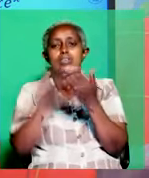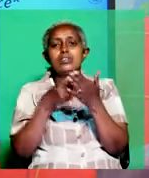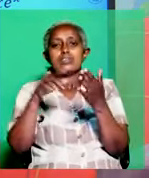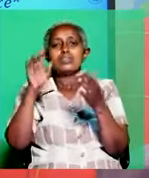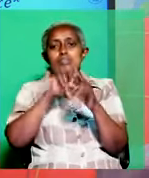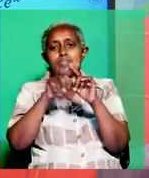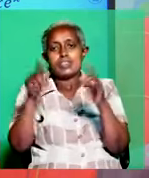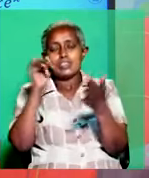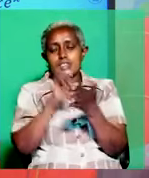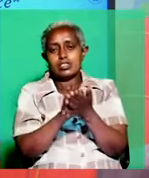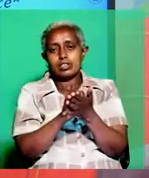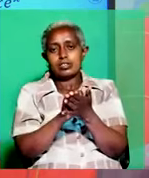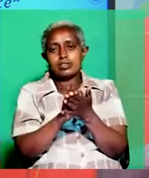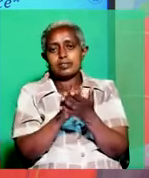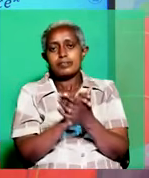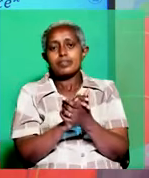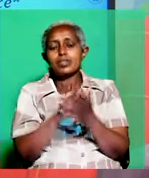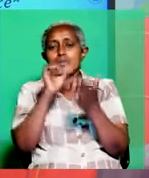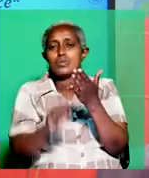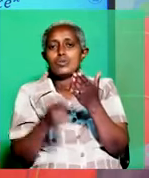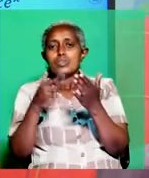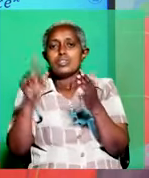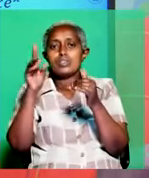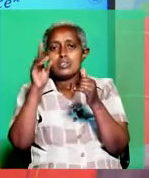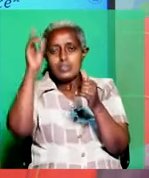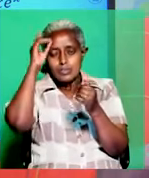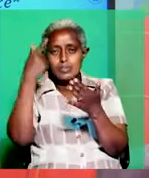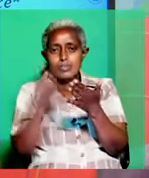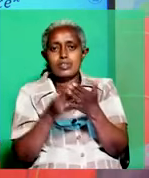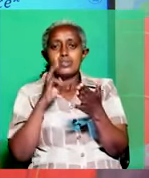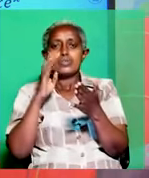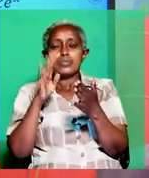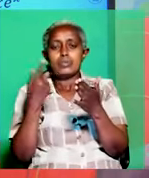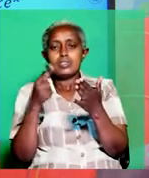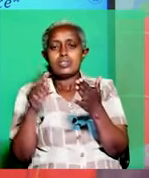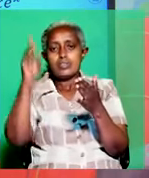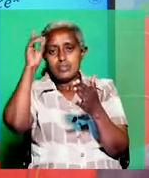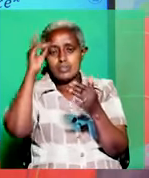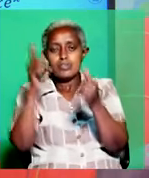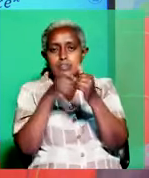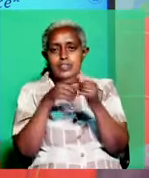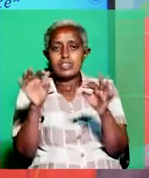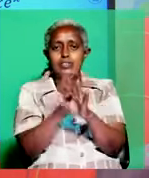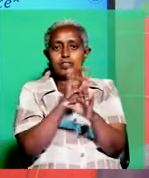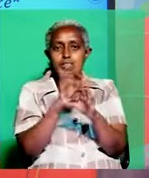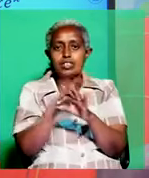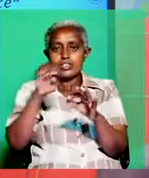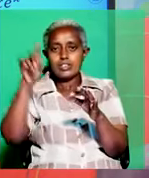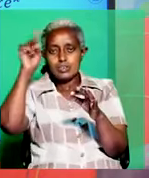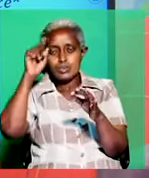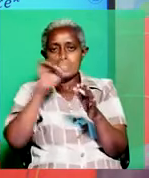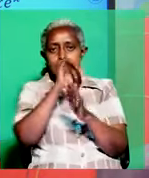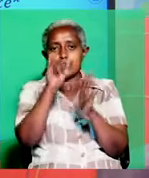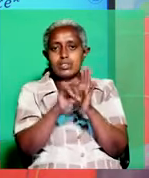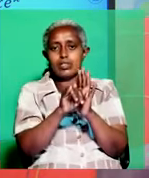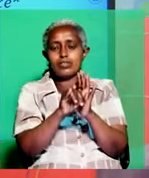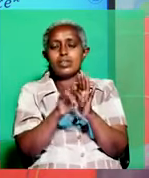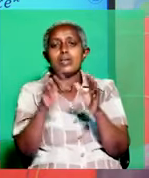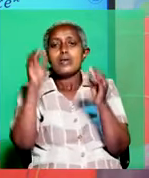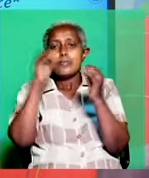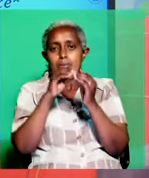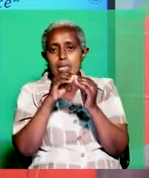that. So the derivative of this will be the derivative of the first function, e raised to x itself,